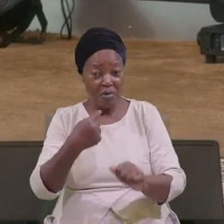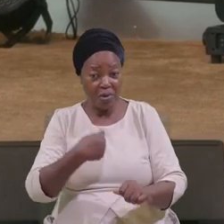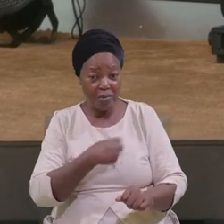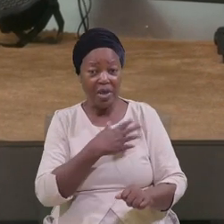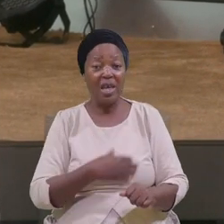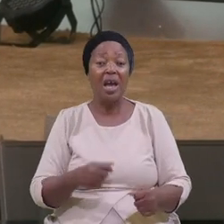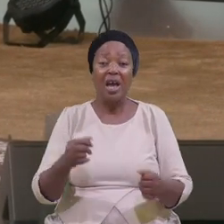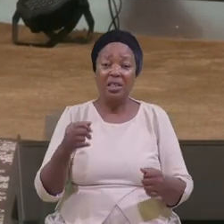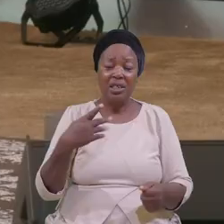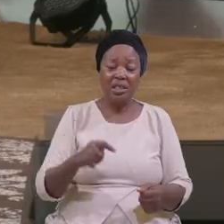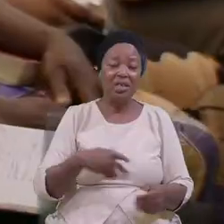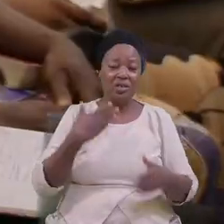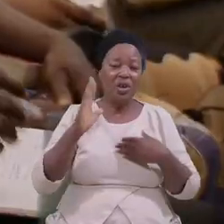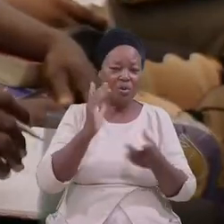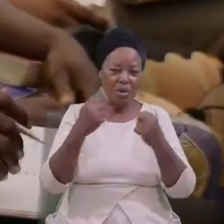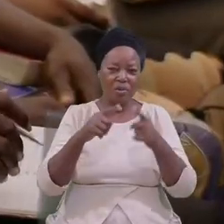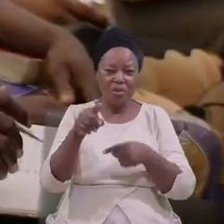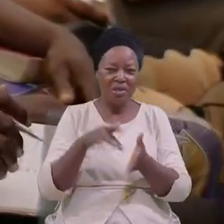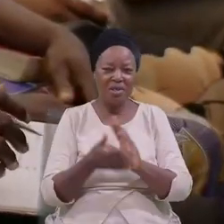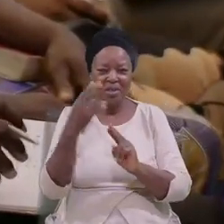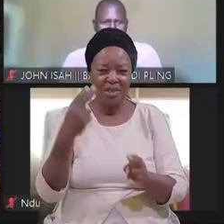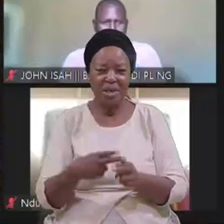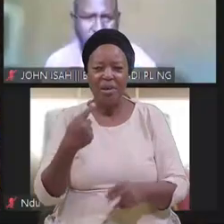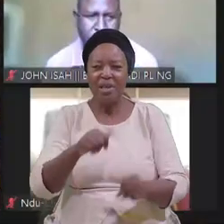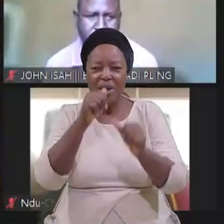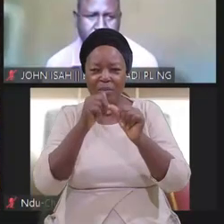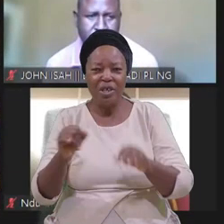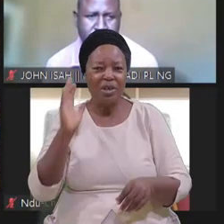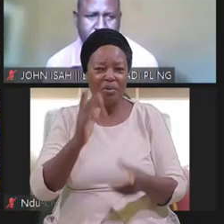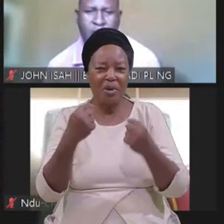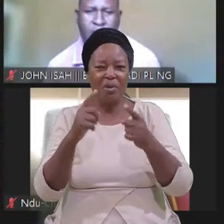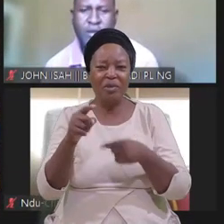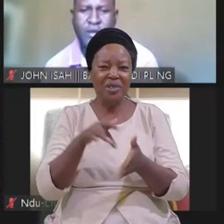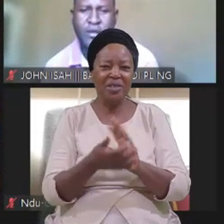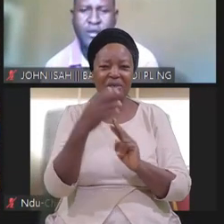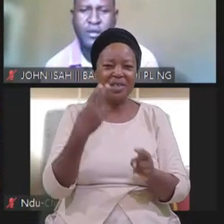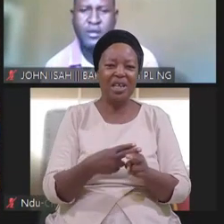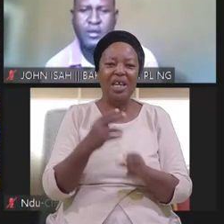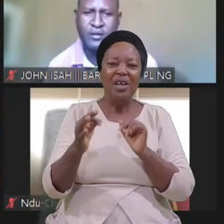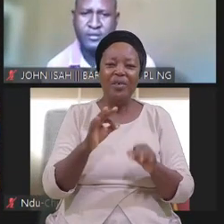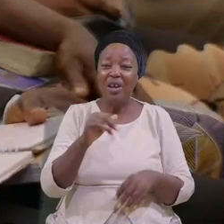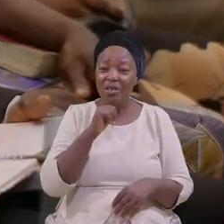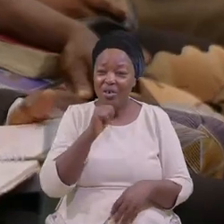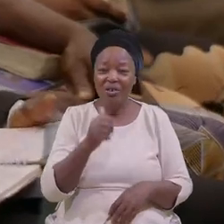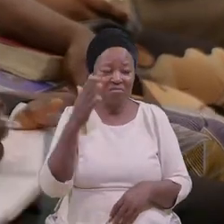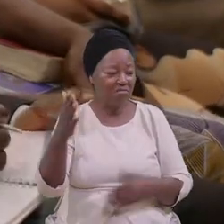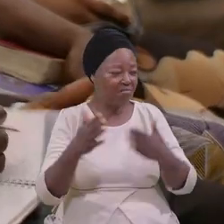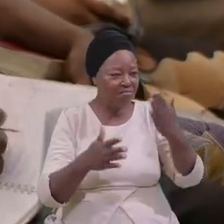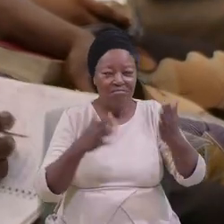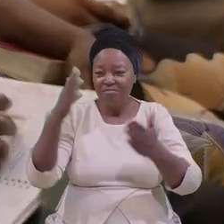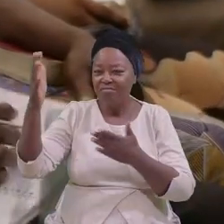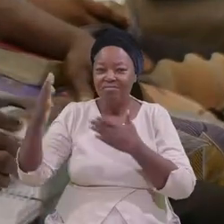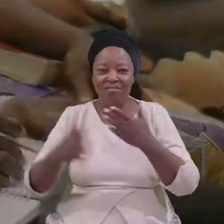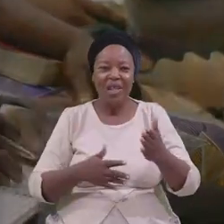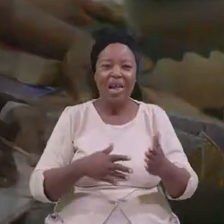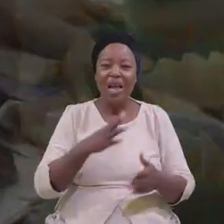the joy will come to you. The blessing will come to you. If you are not here and there, all